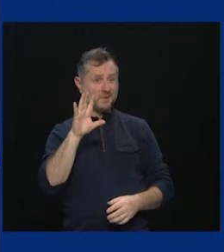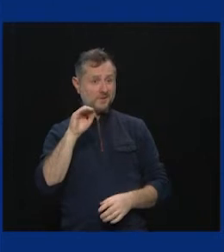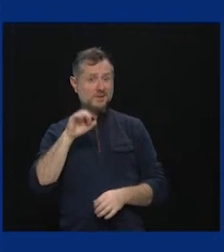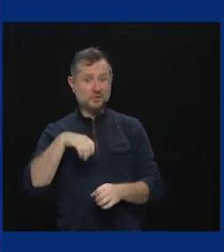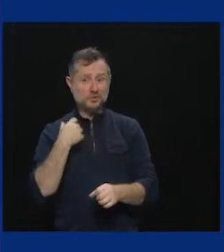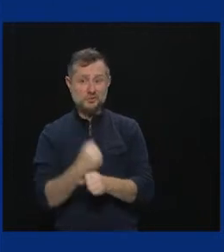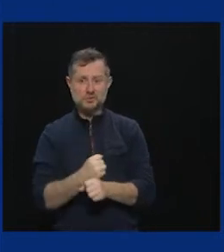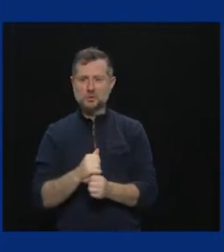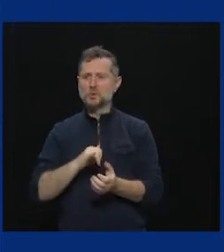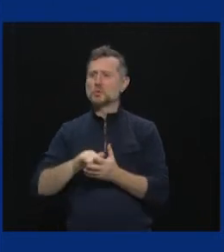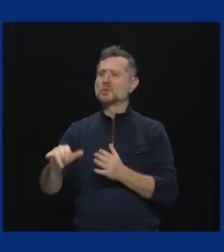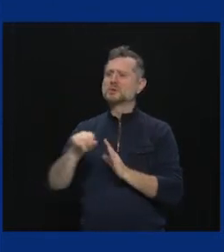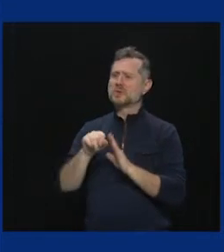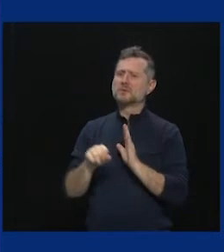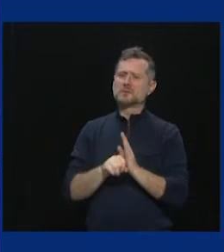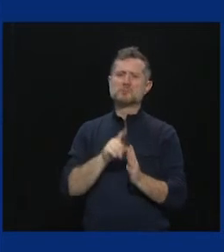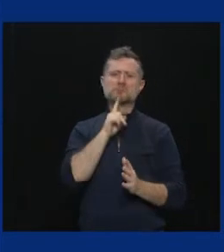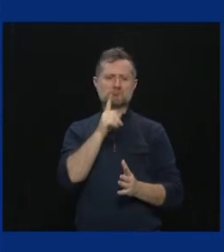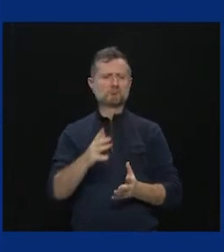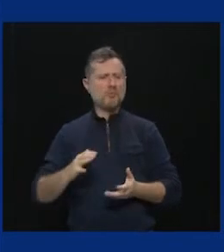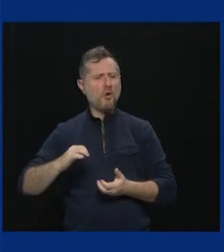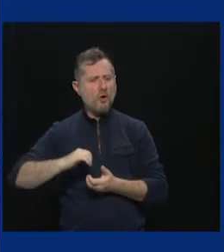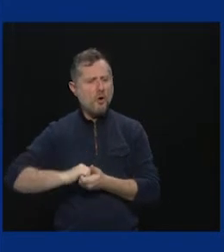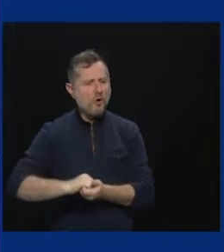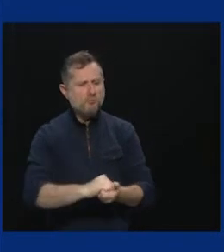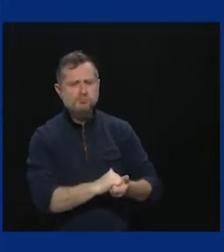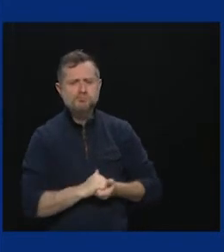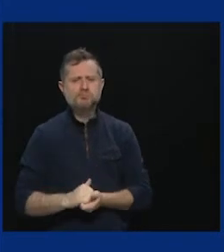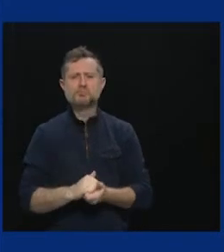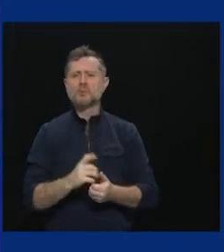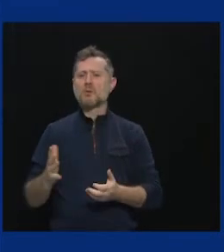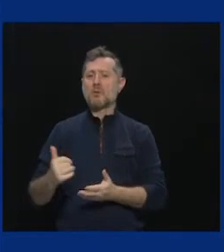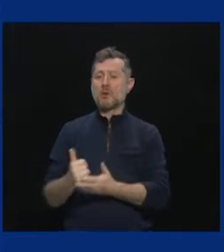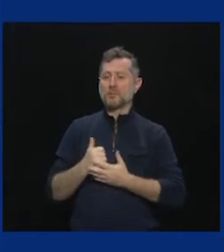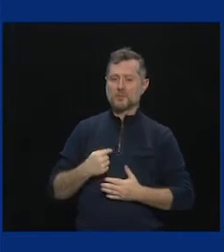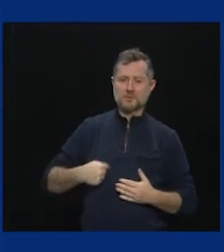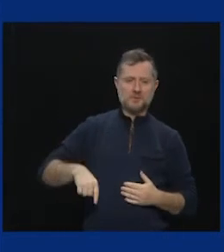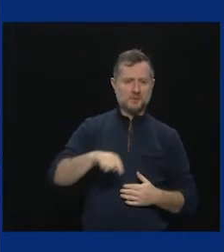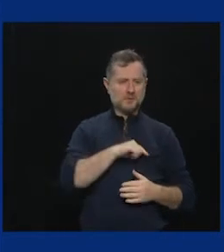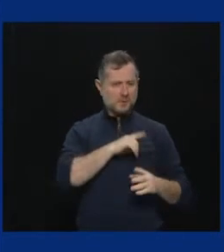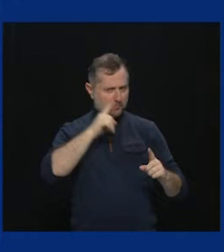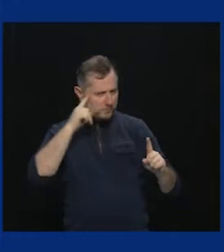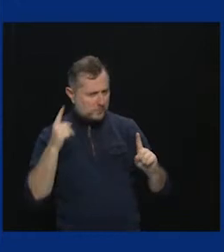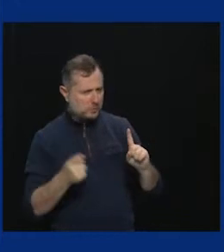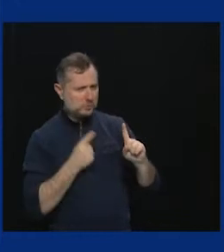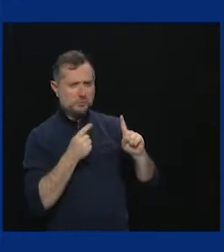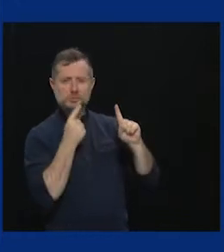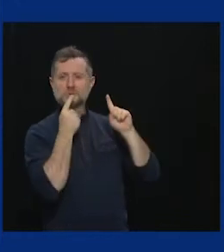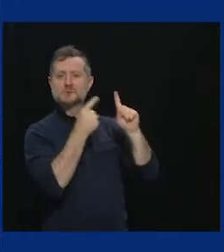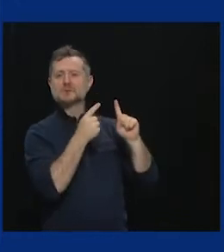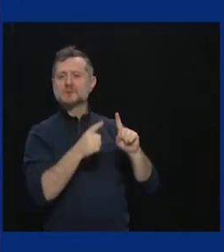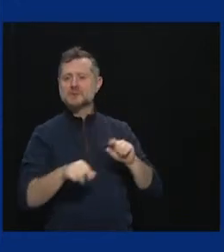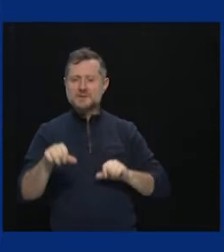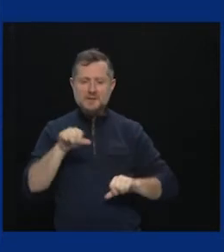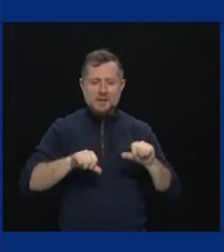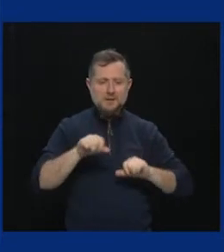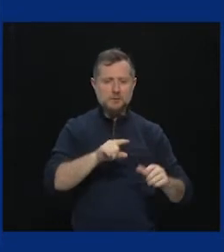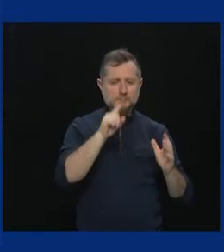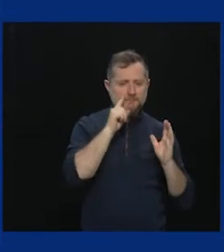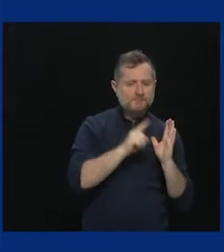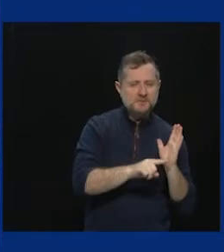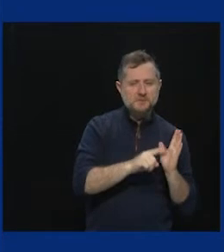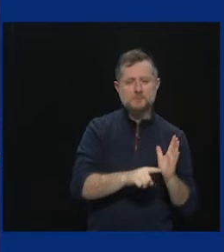integral partner as we pursue our mission of scientific research and science education, work that